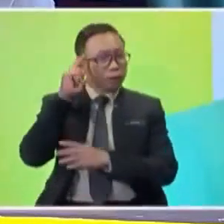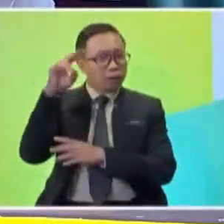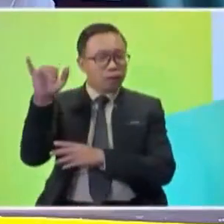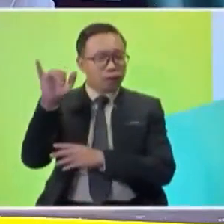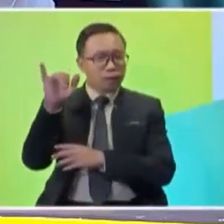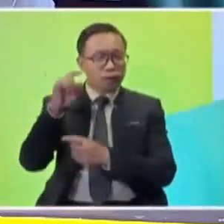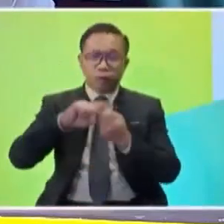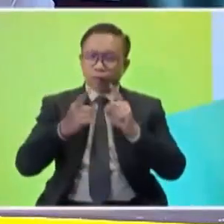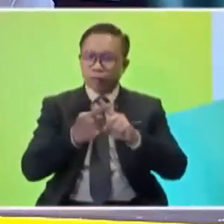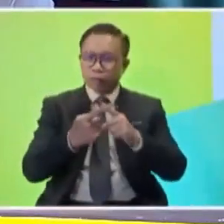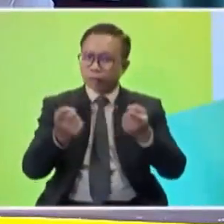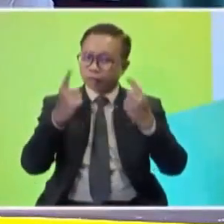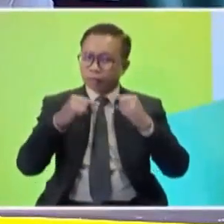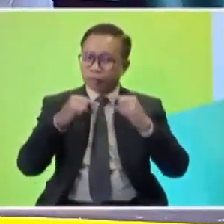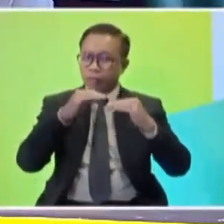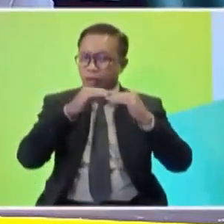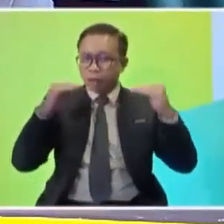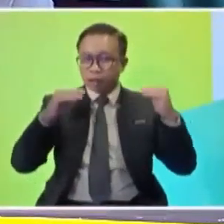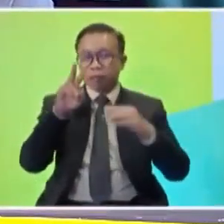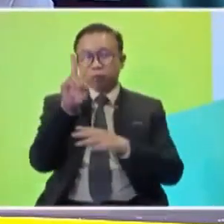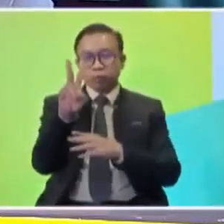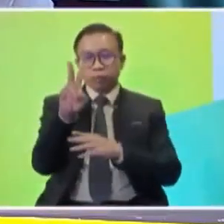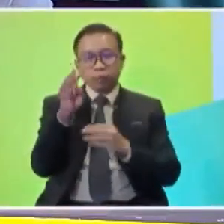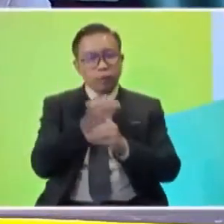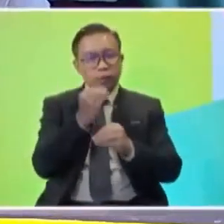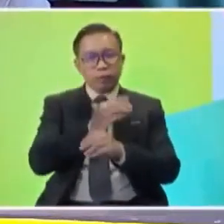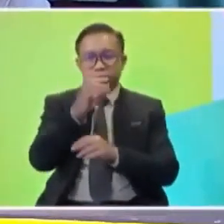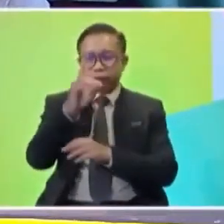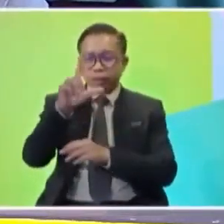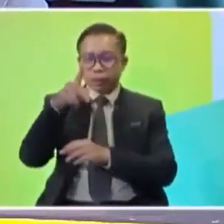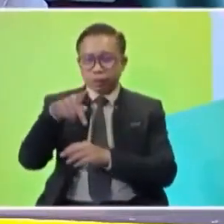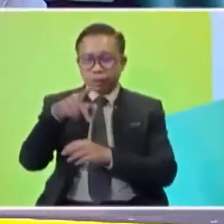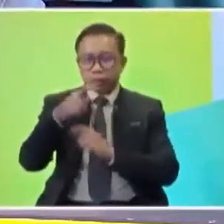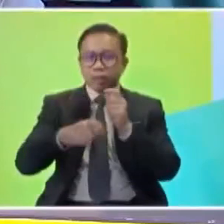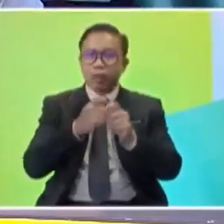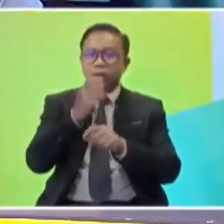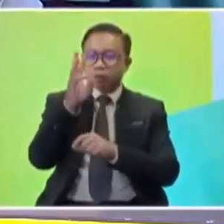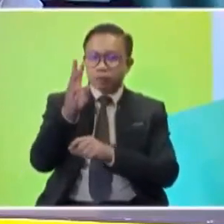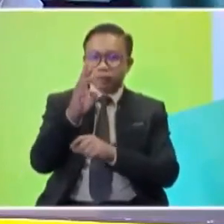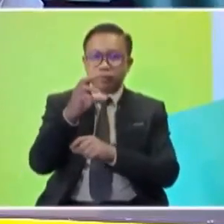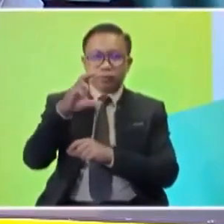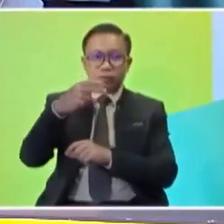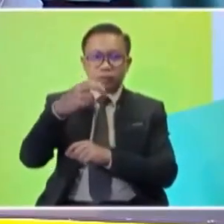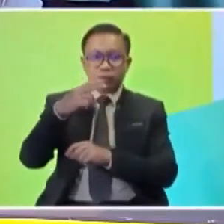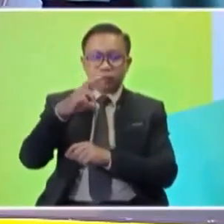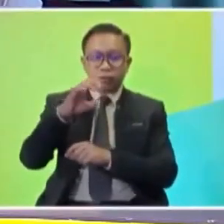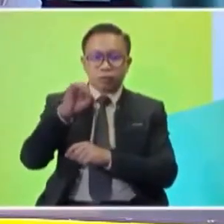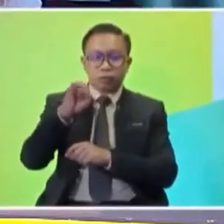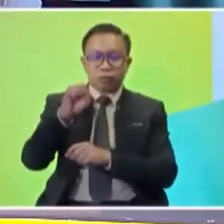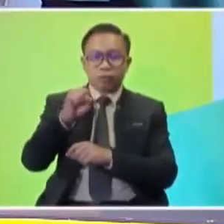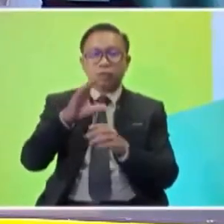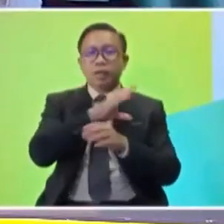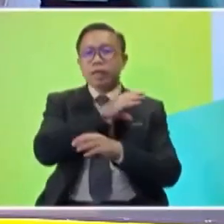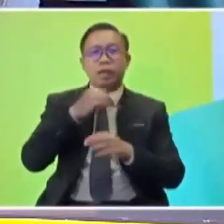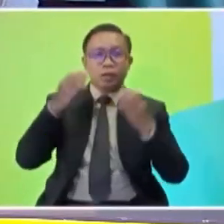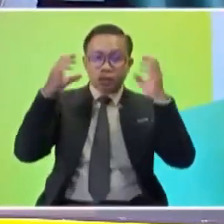You're back here on Tahap 2 for Mathematics DLP Tahun 6 with me, Chris MJ, as well as Mr.